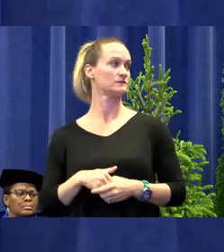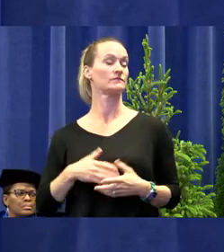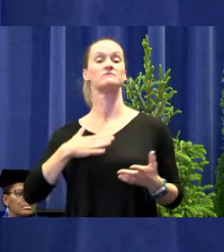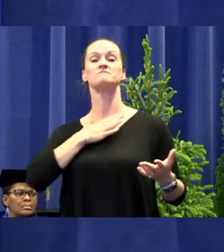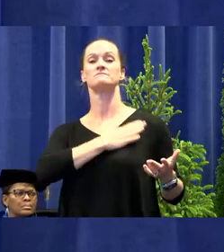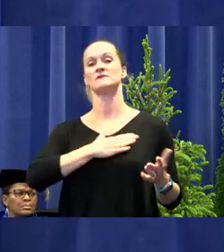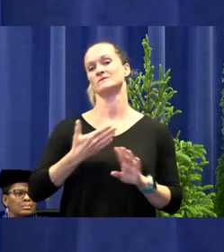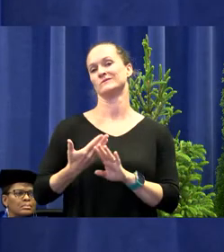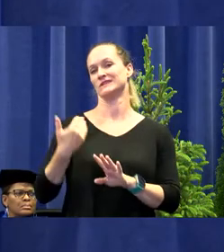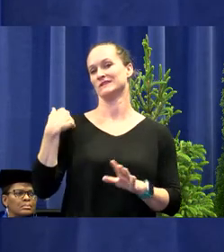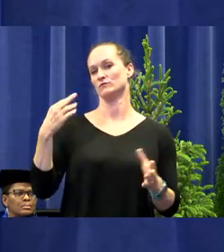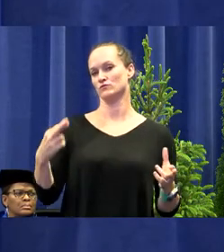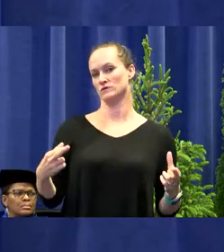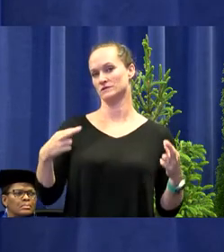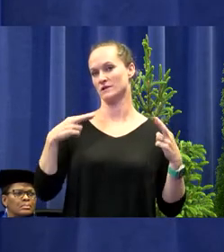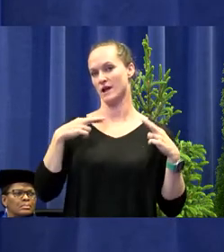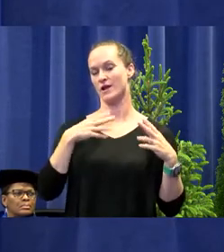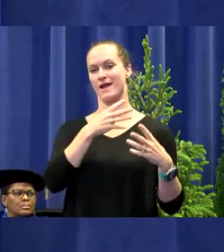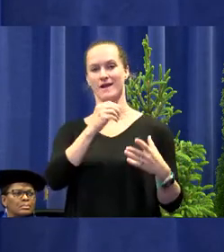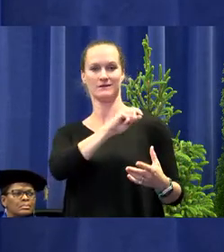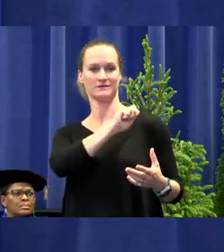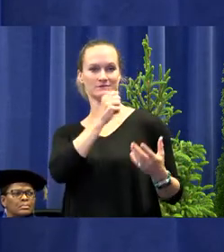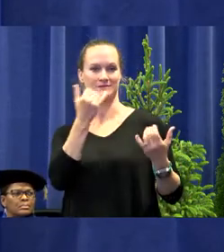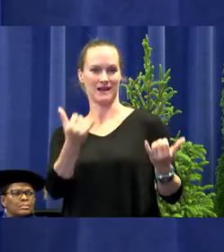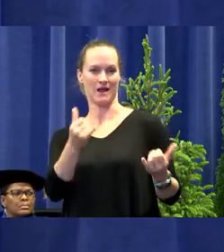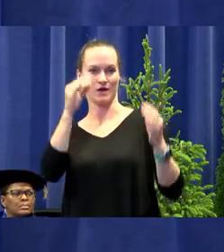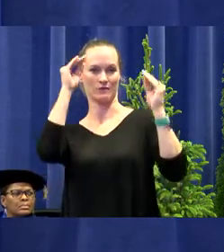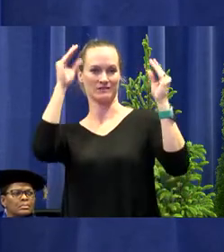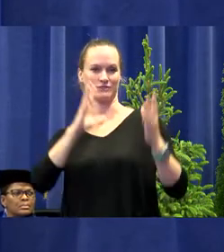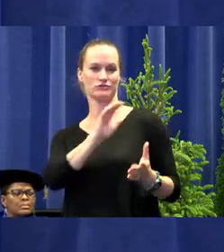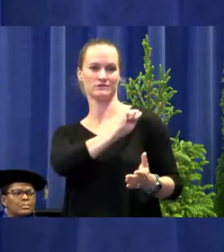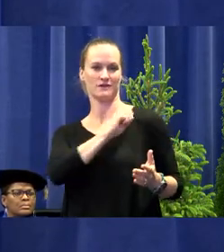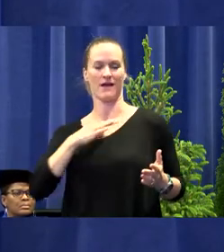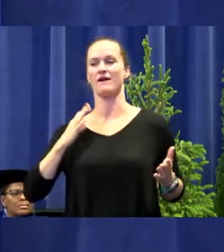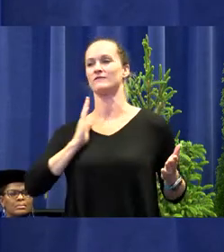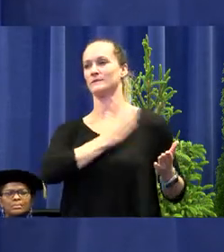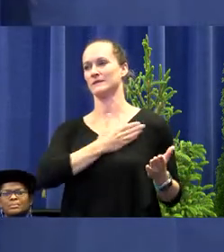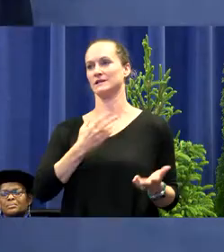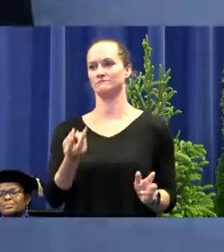and emerita, please rise and be recognized?